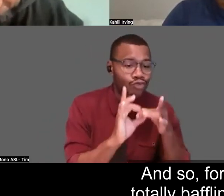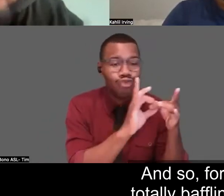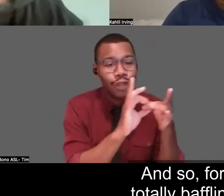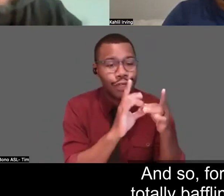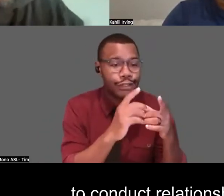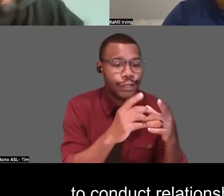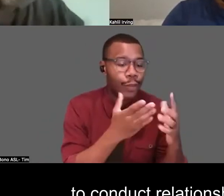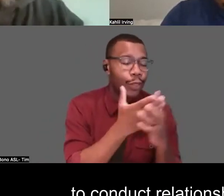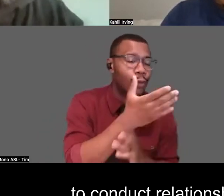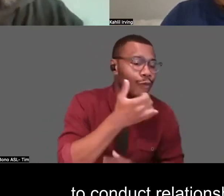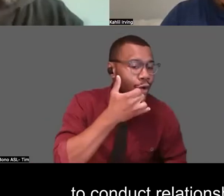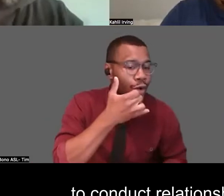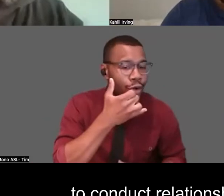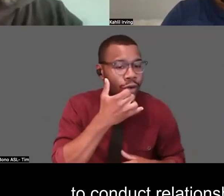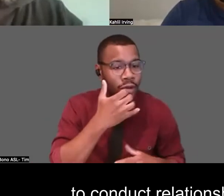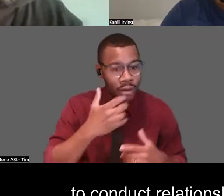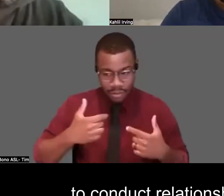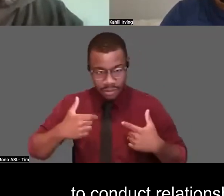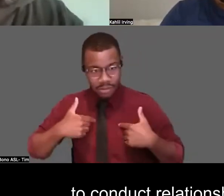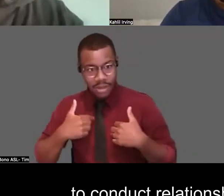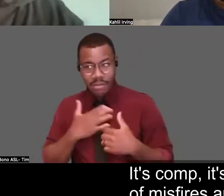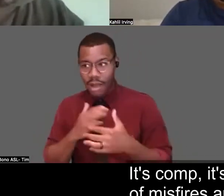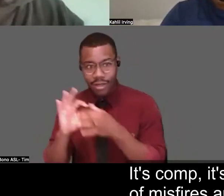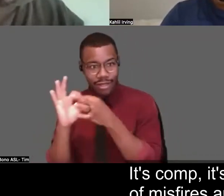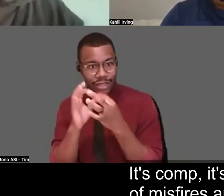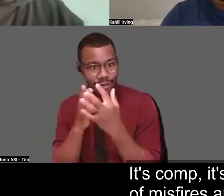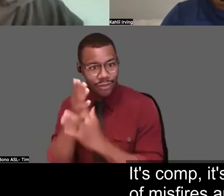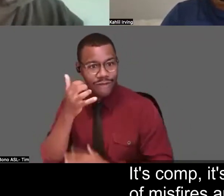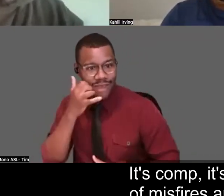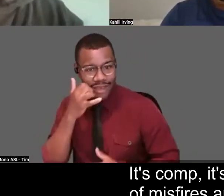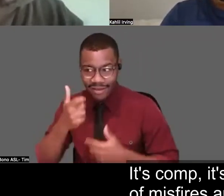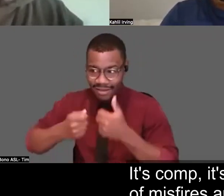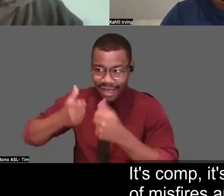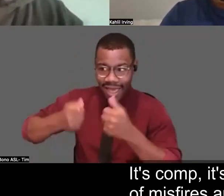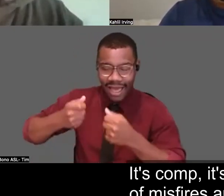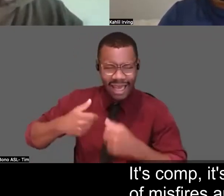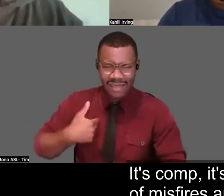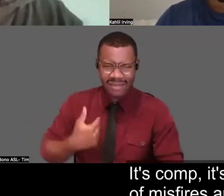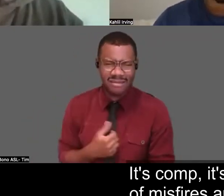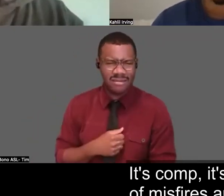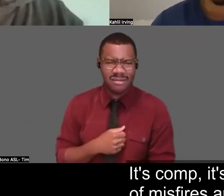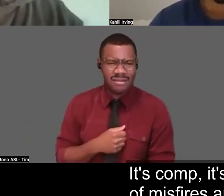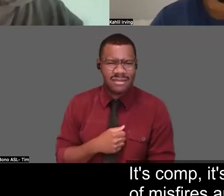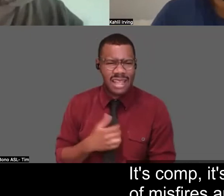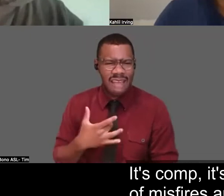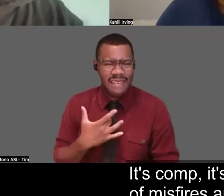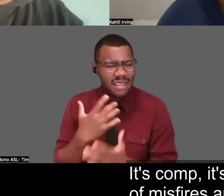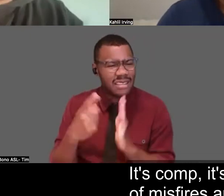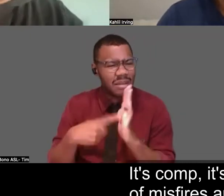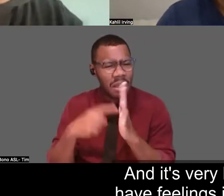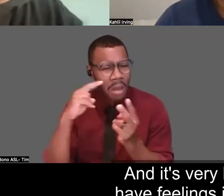baffling, to conduct a relationship via text message. It's like all kinds of misfires and